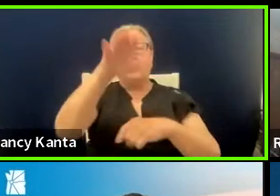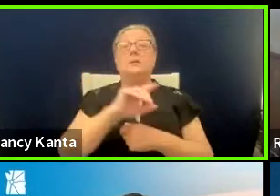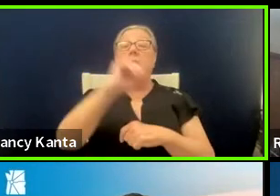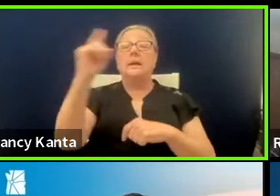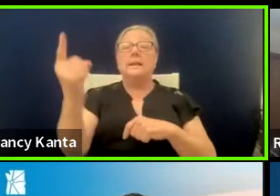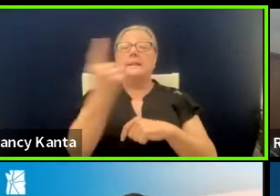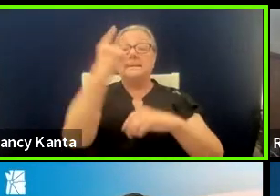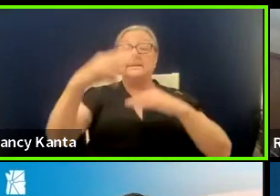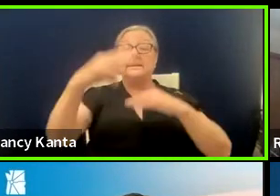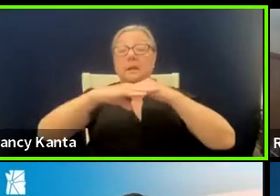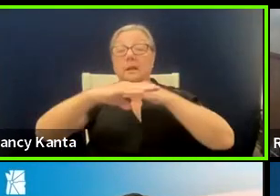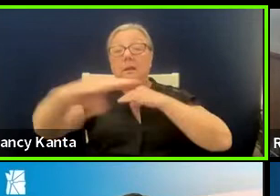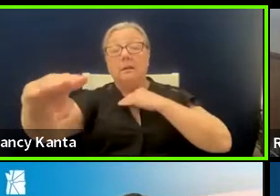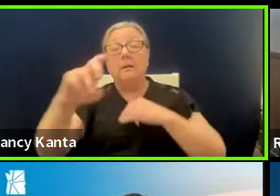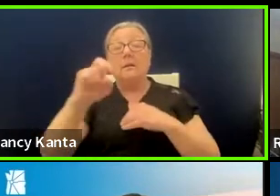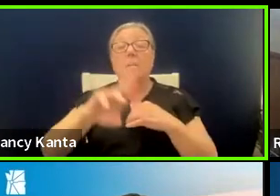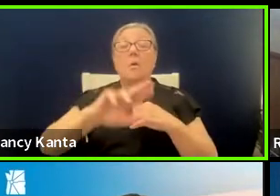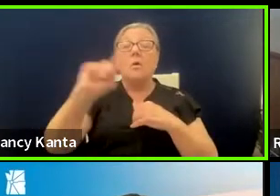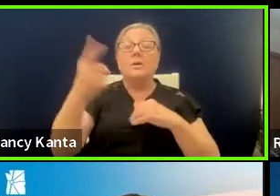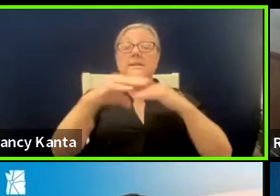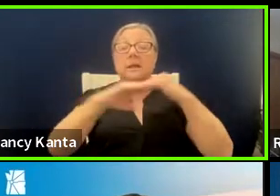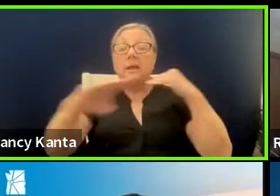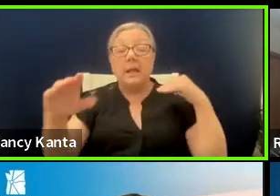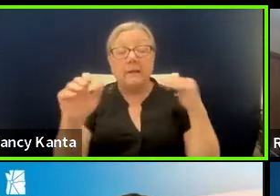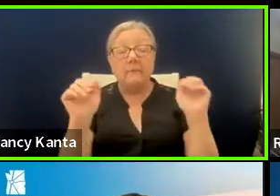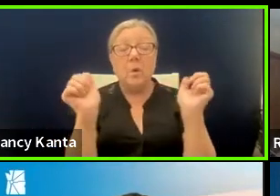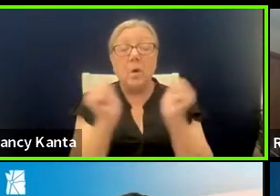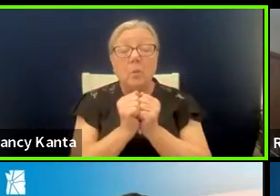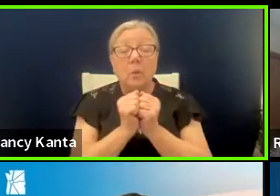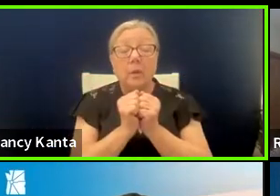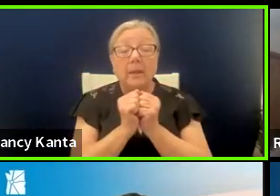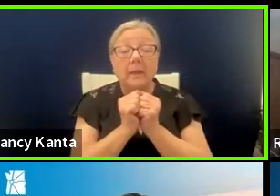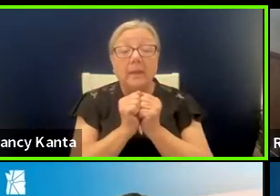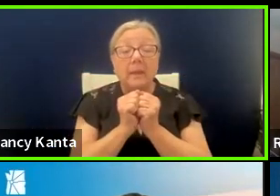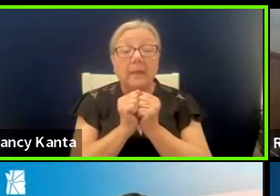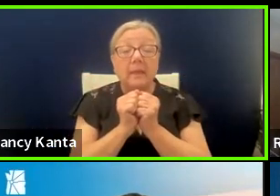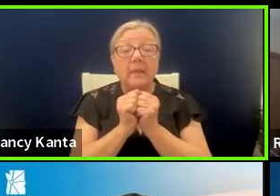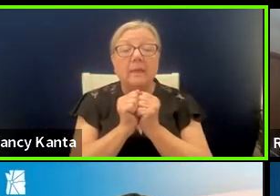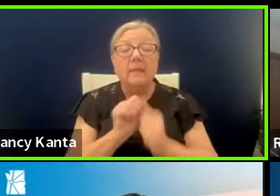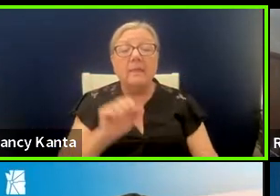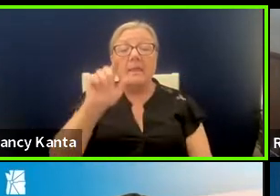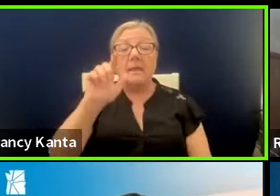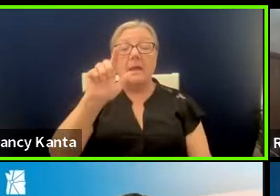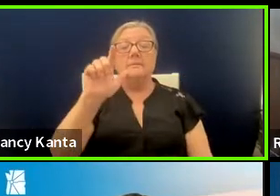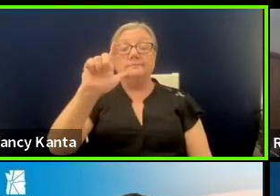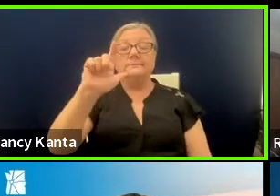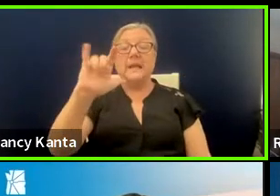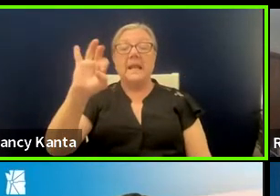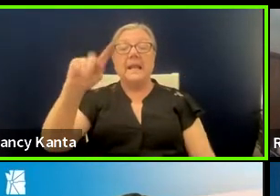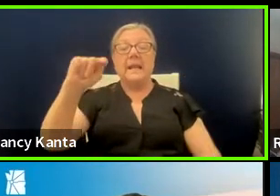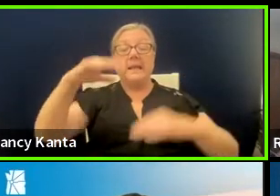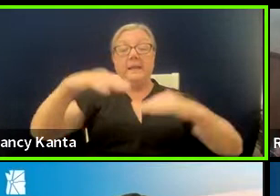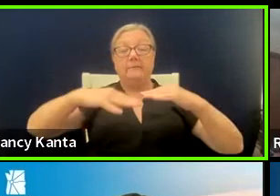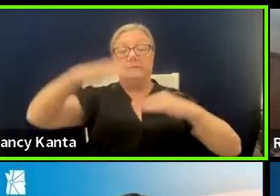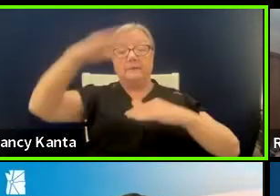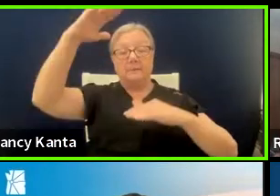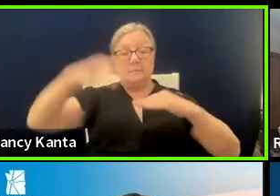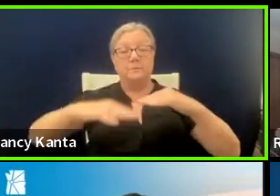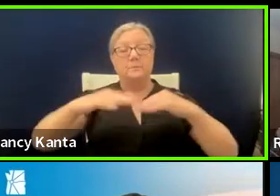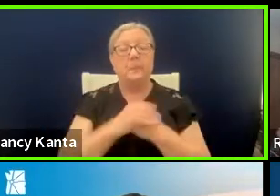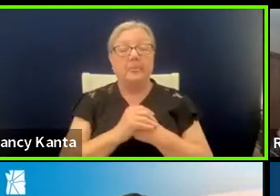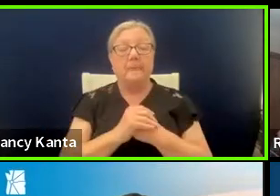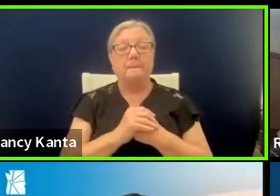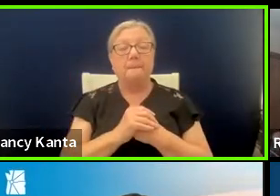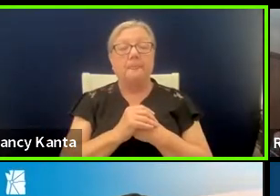single level with a lift span, okay? Once we get past that type of a decision, with the double deck bridge, there really